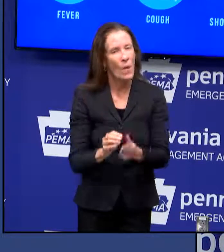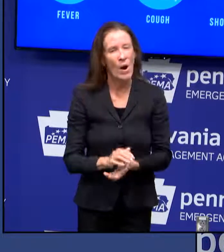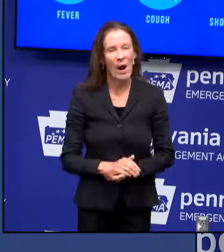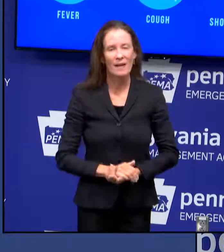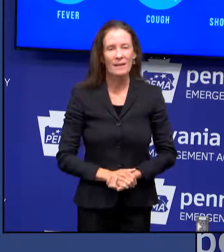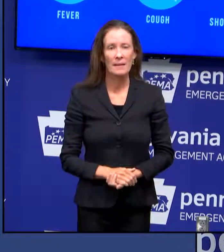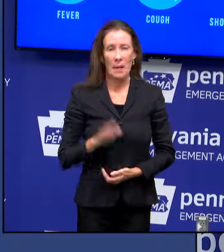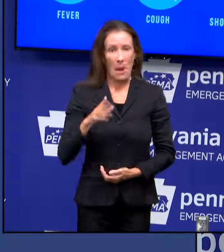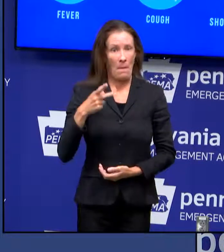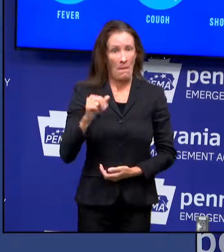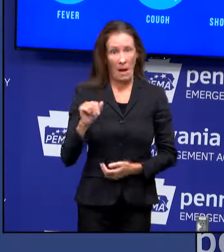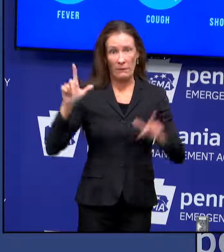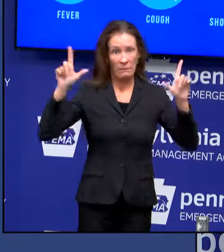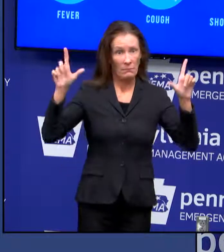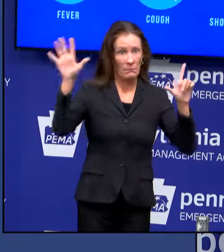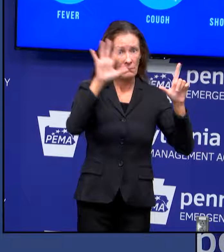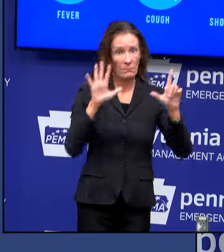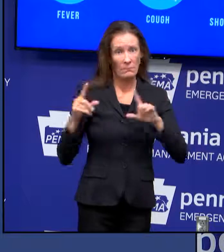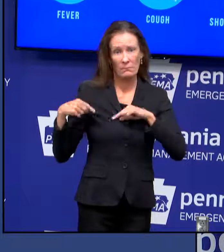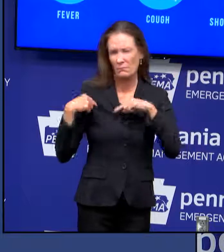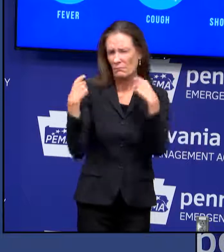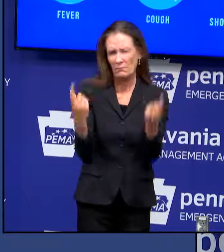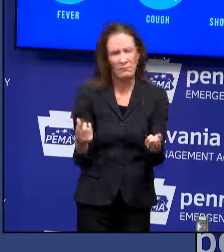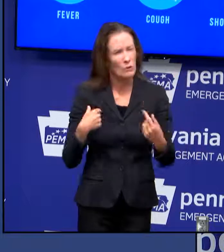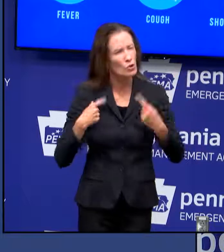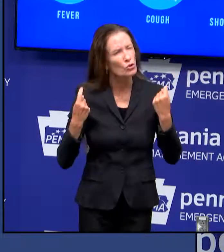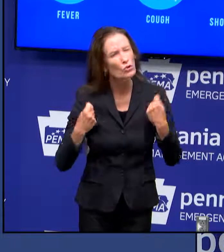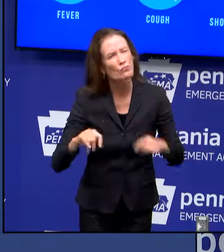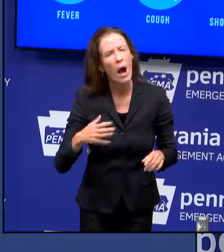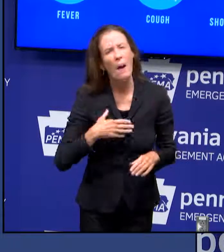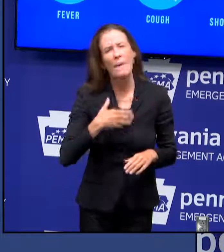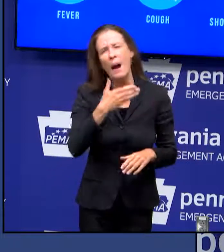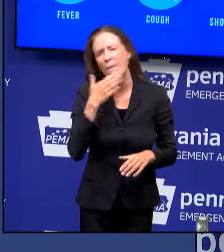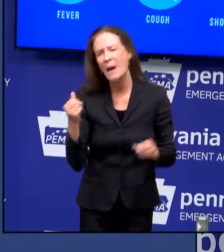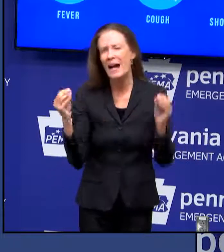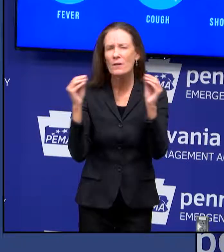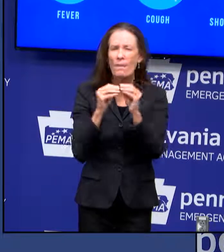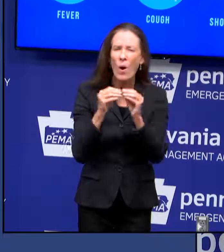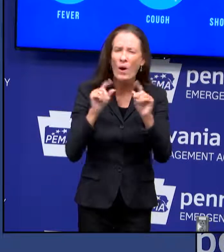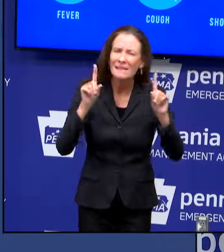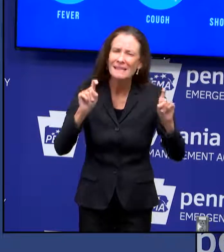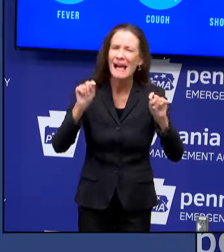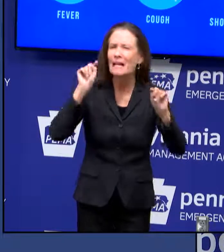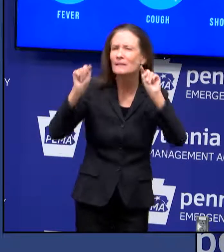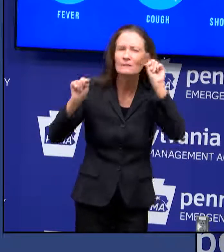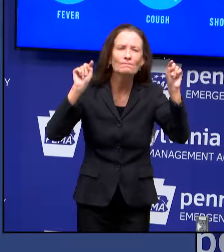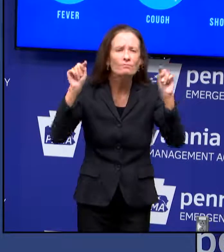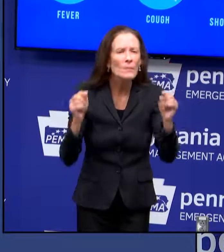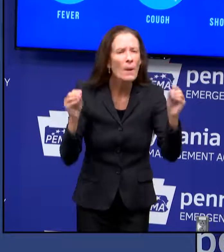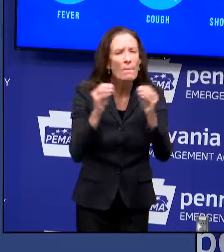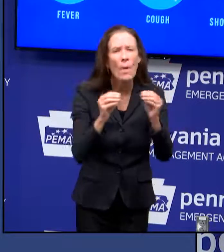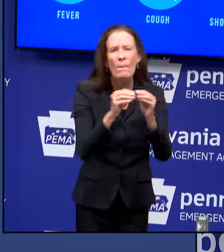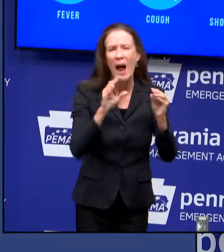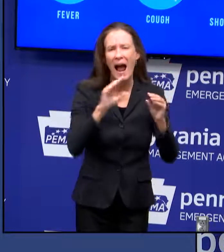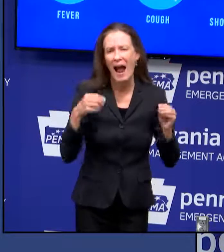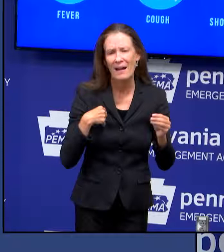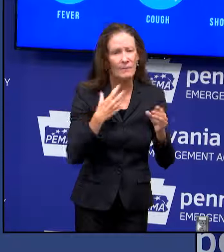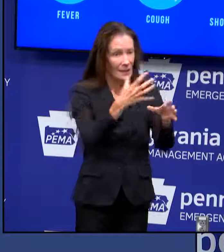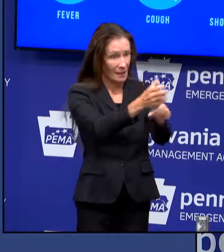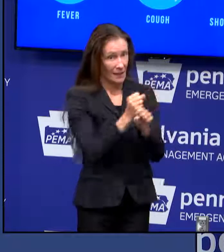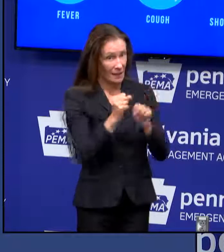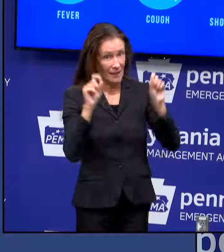what we can, everything we can, to expand our testing capacity and get test results into the hands of patients as quickly as